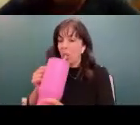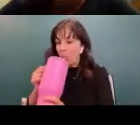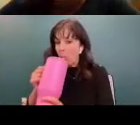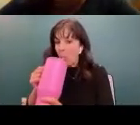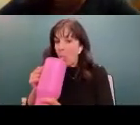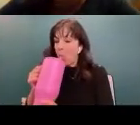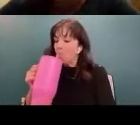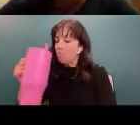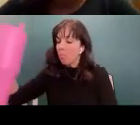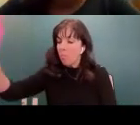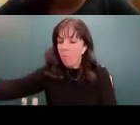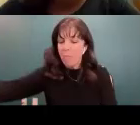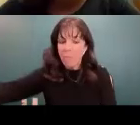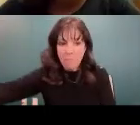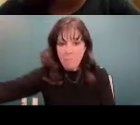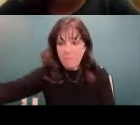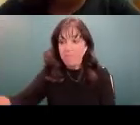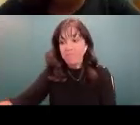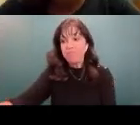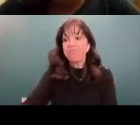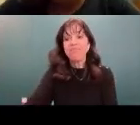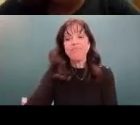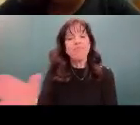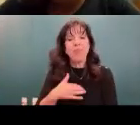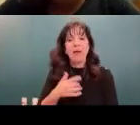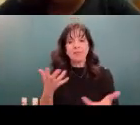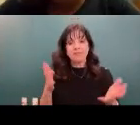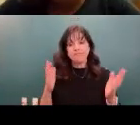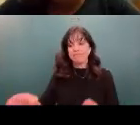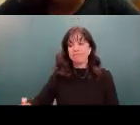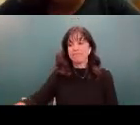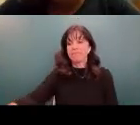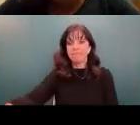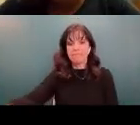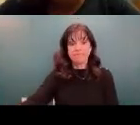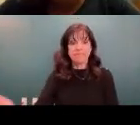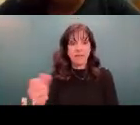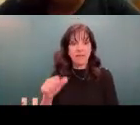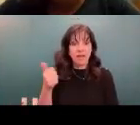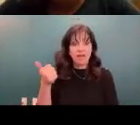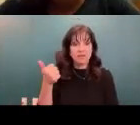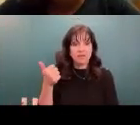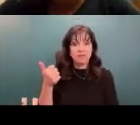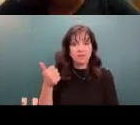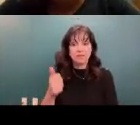That's my spiel. Anything else, Janelle?